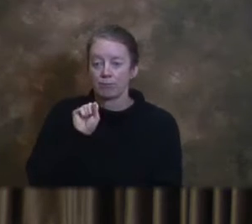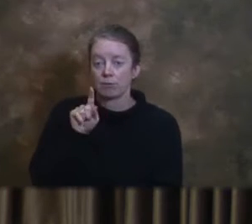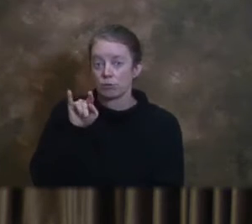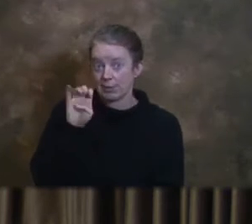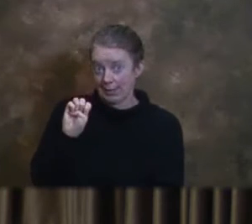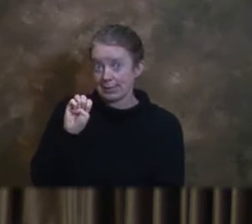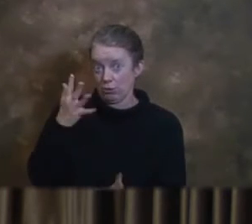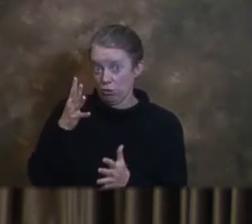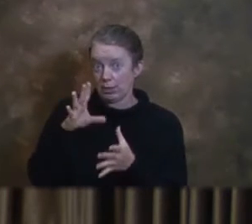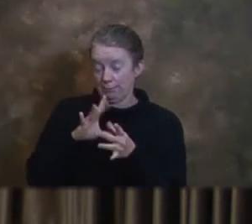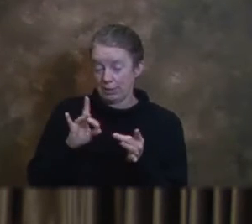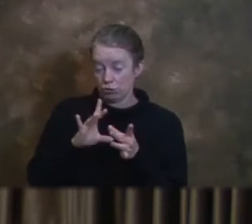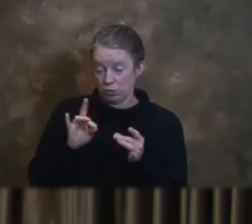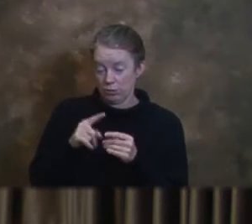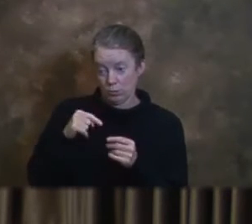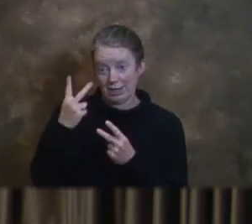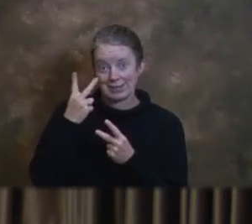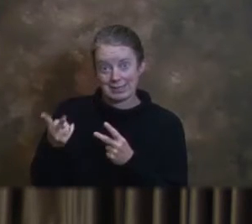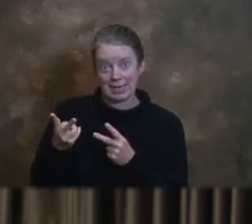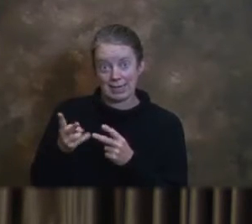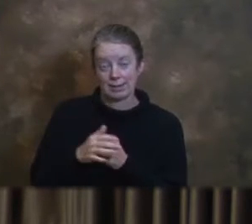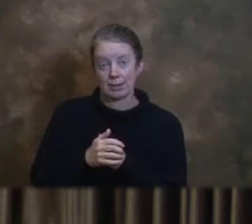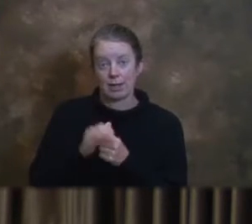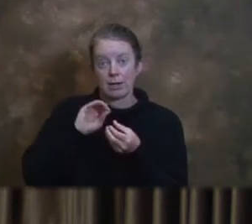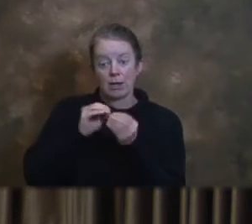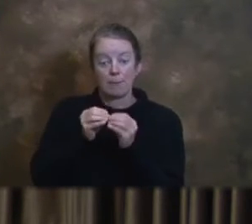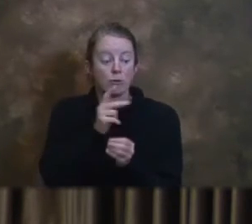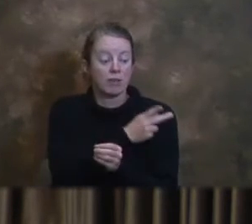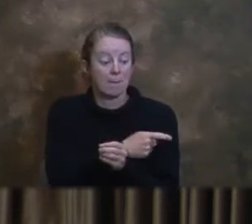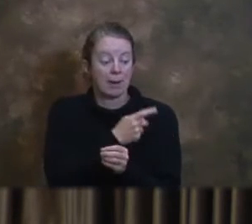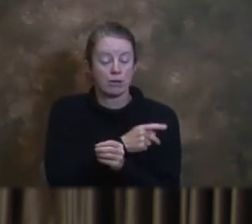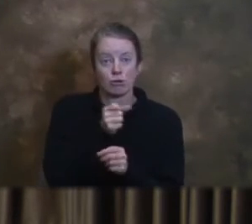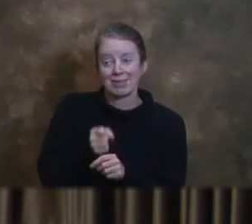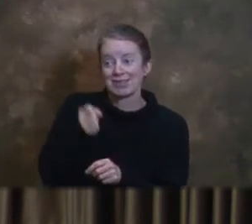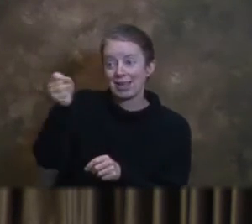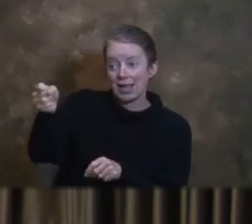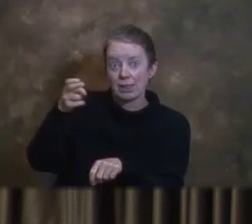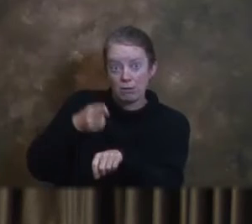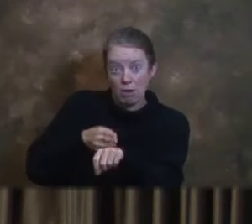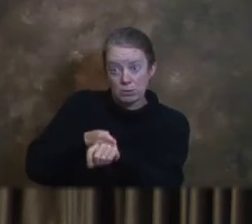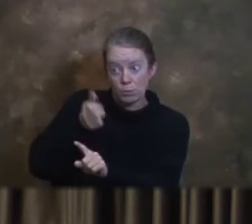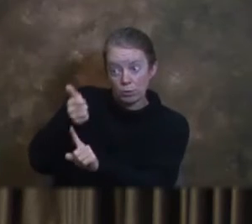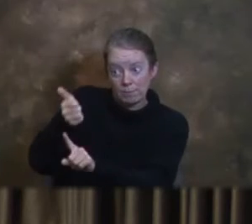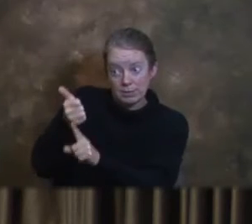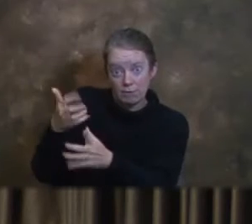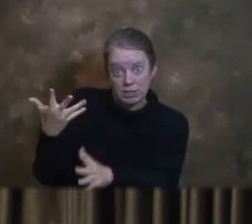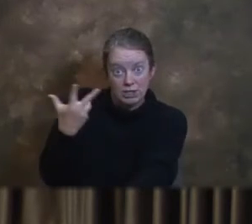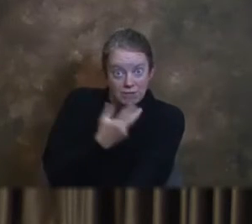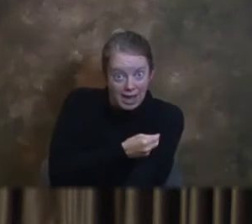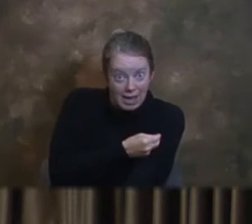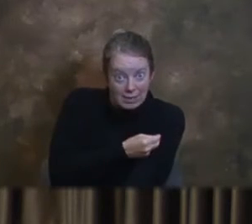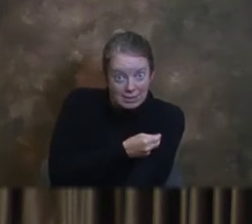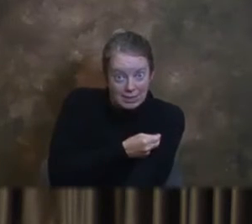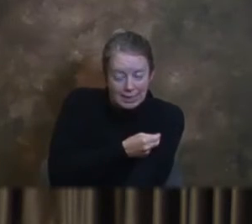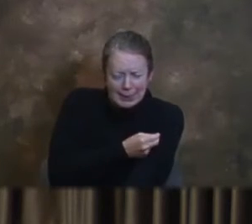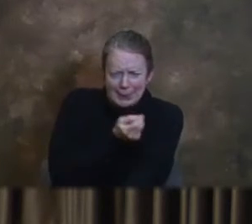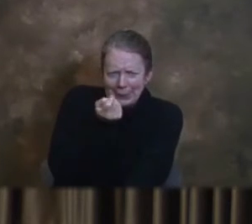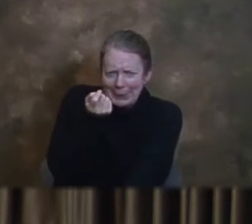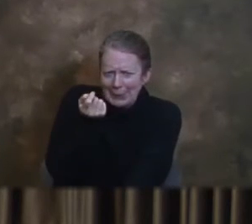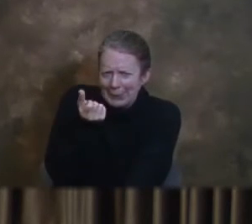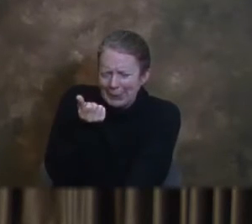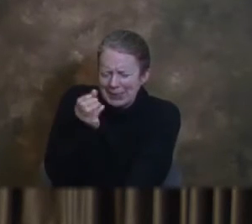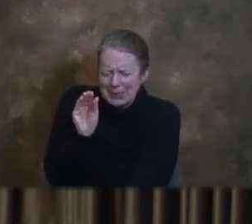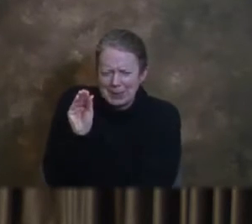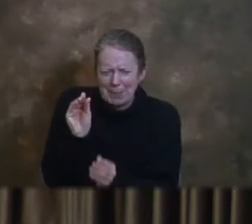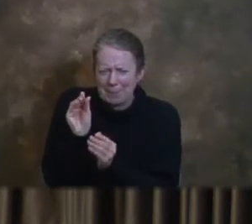that the numbers of patients who are hospitalized who have been vaccinated is a very, very, very small